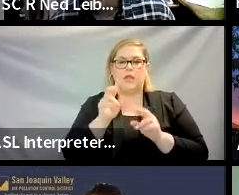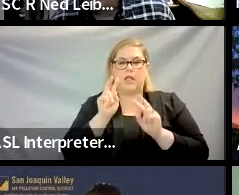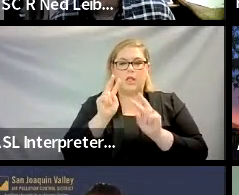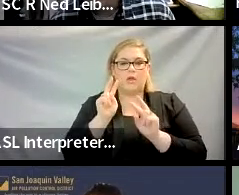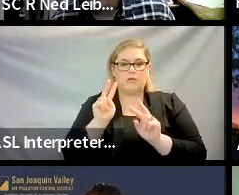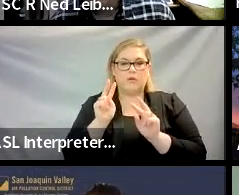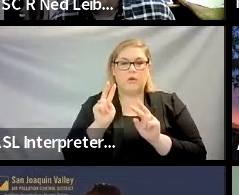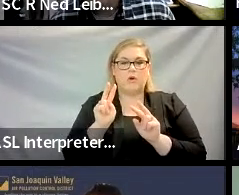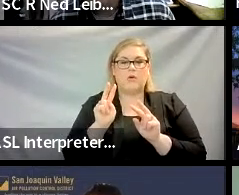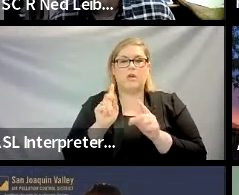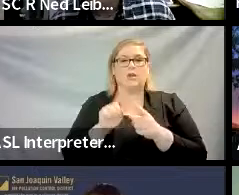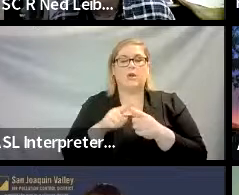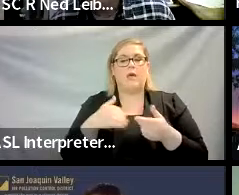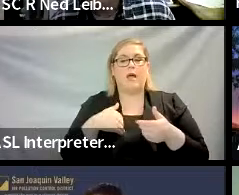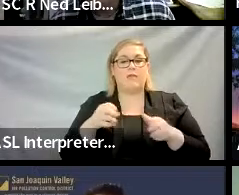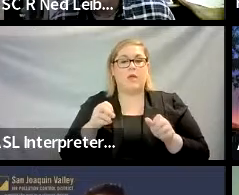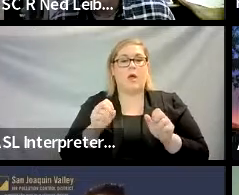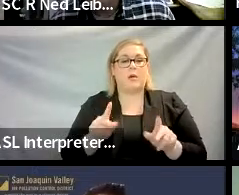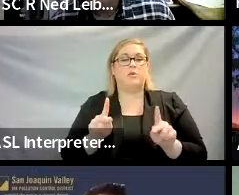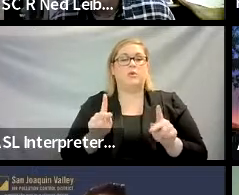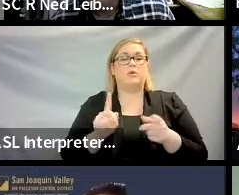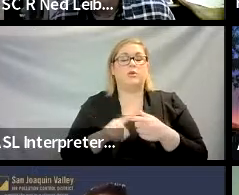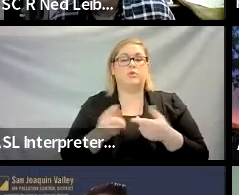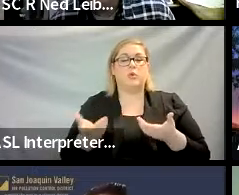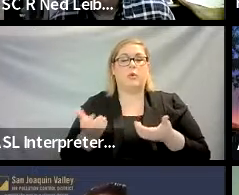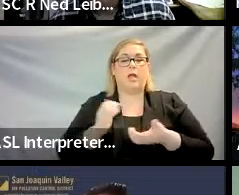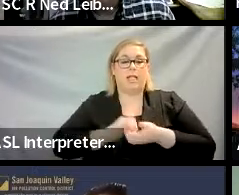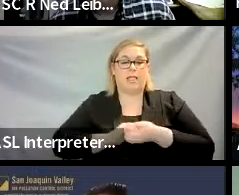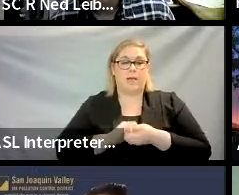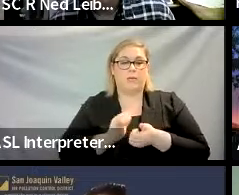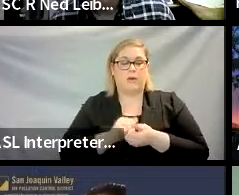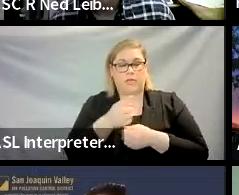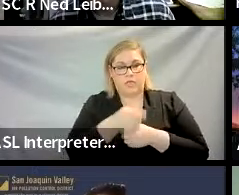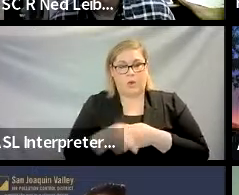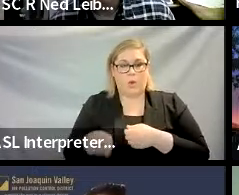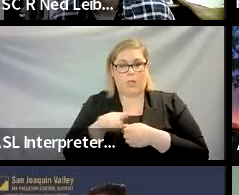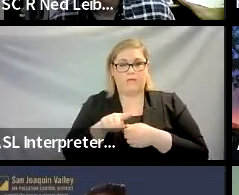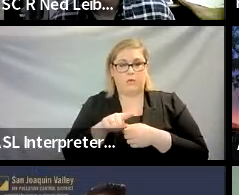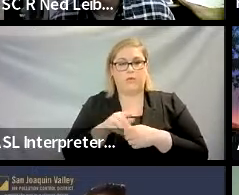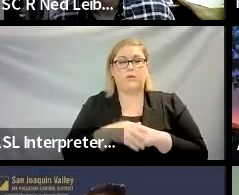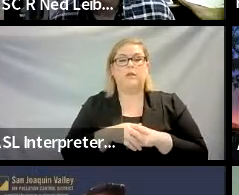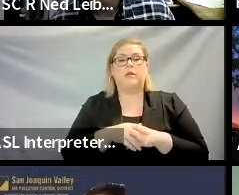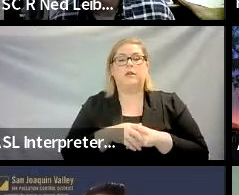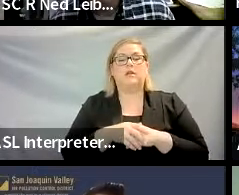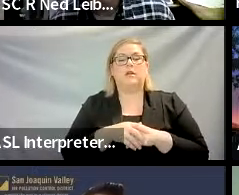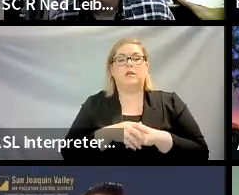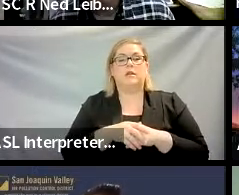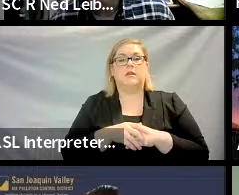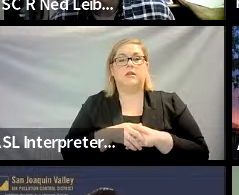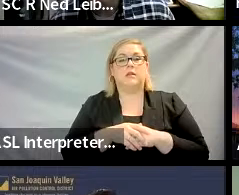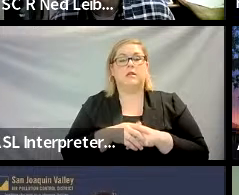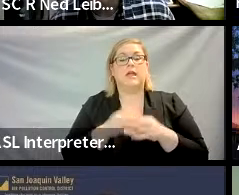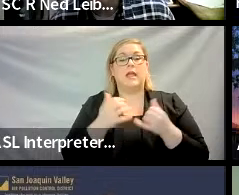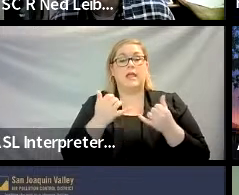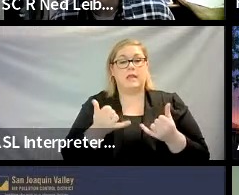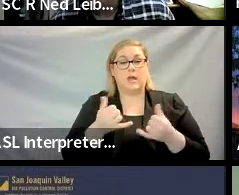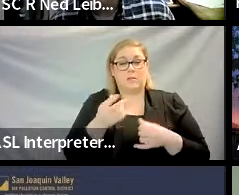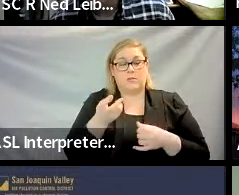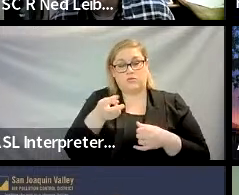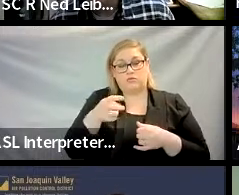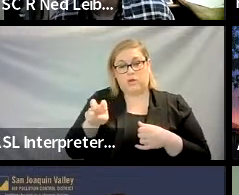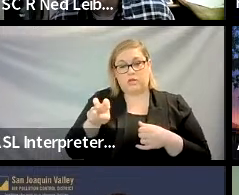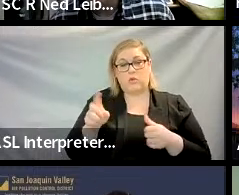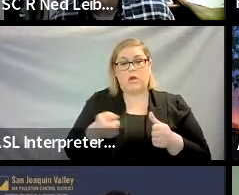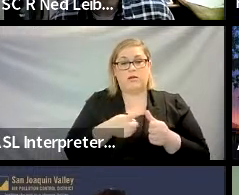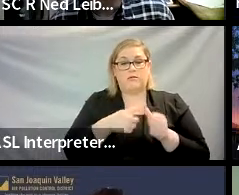to having those opportunities to collaborate more closely with you all. With that, I'm actually going to transition to our first